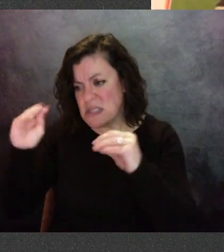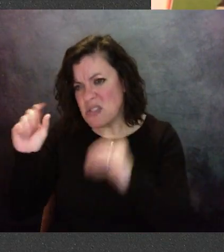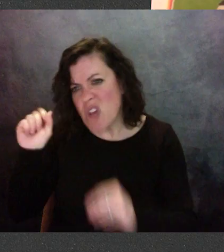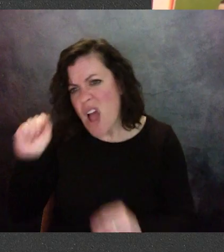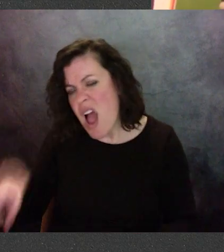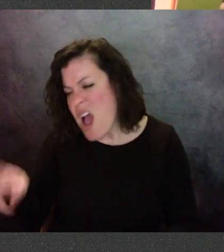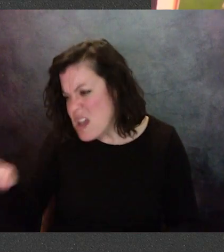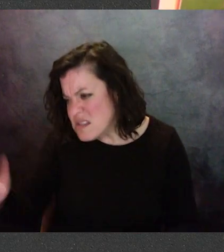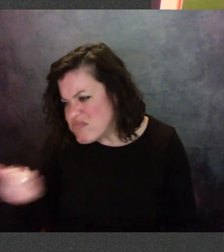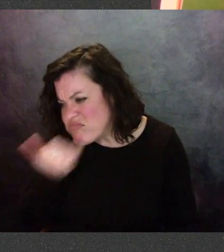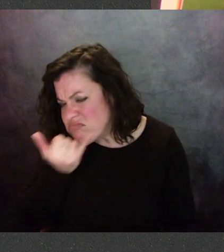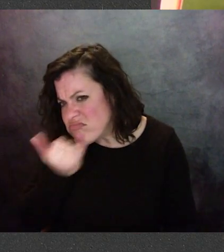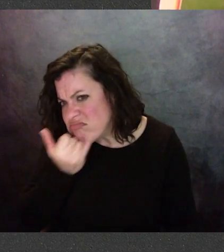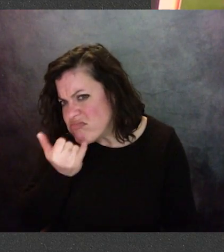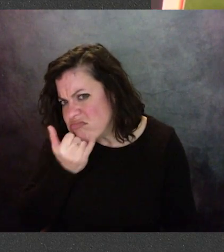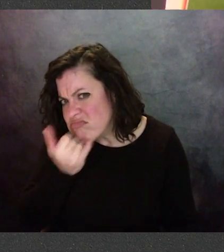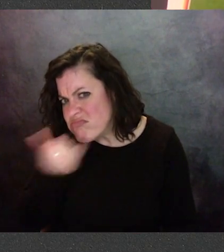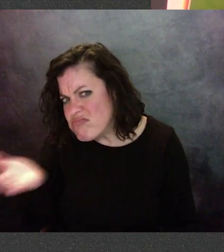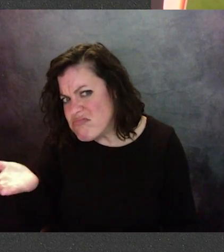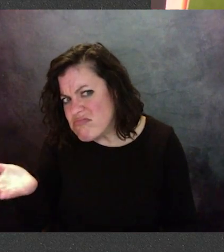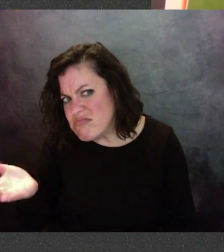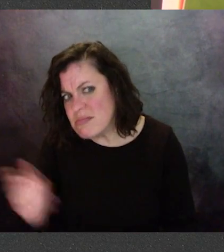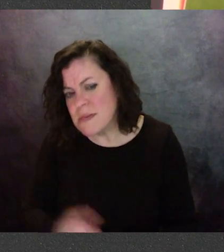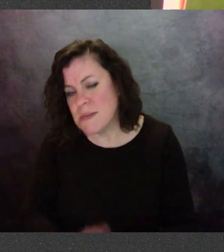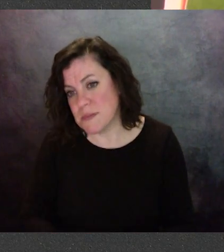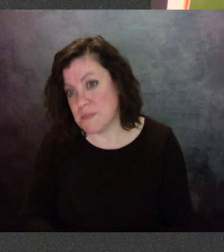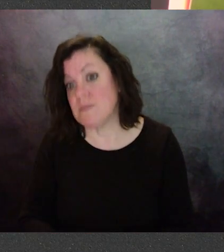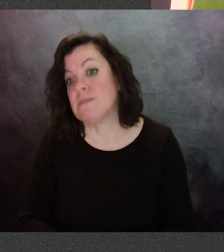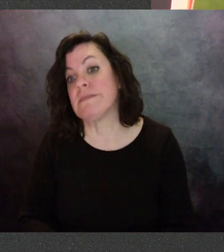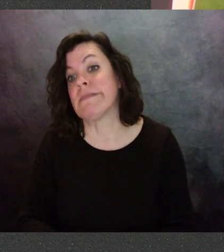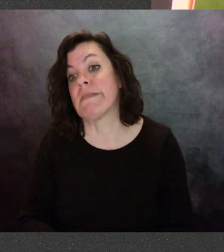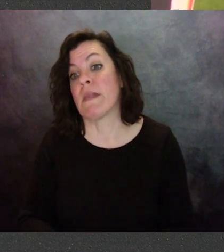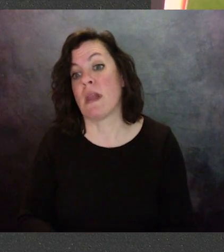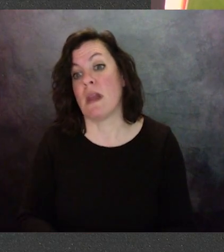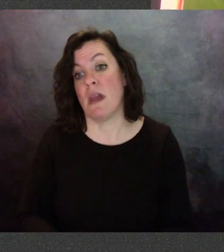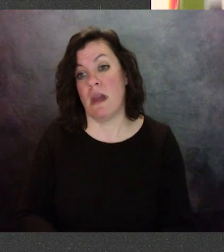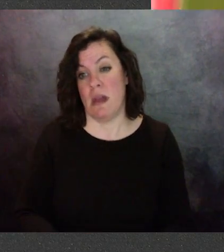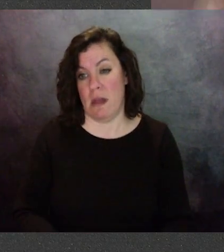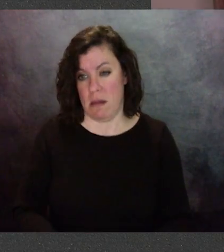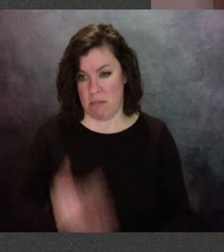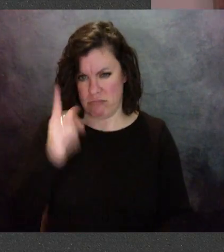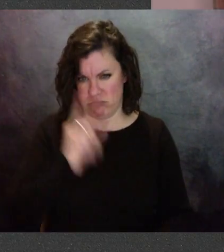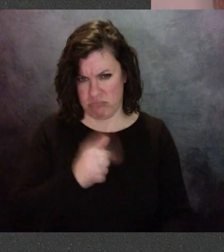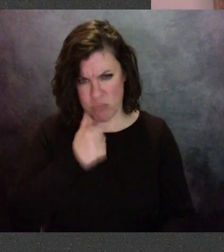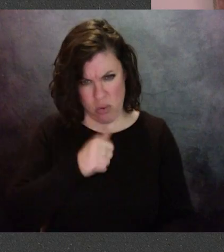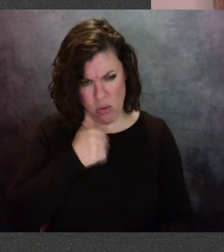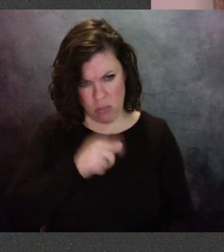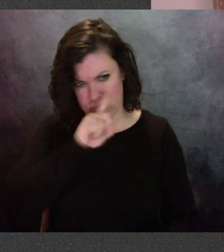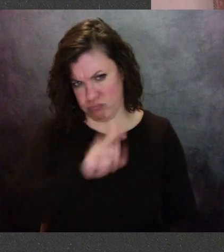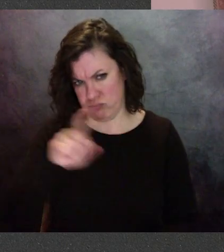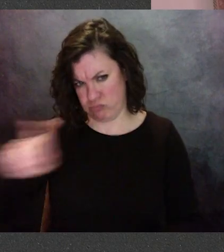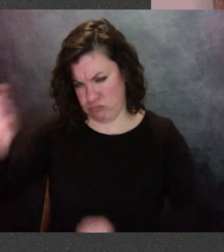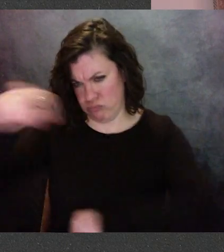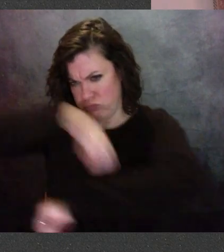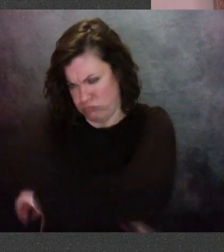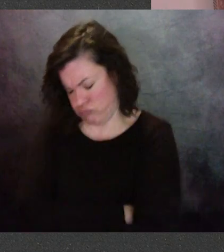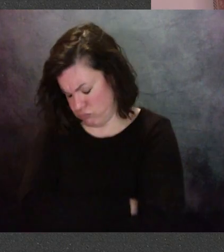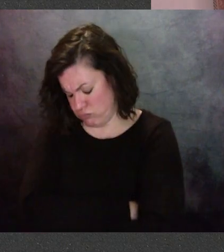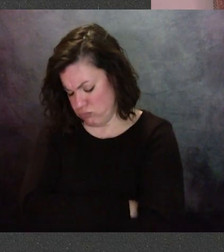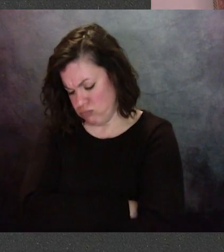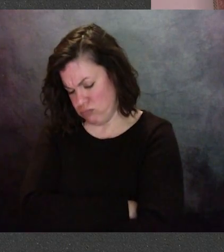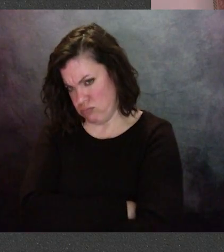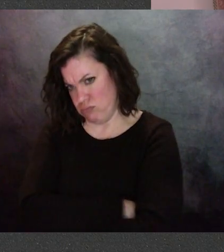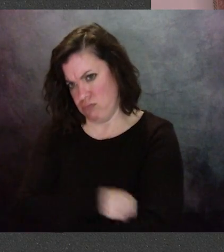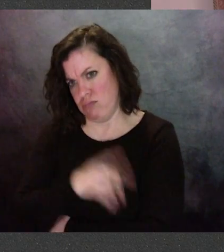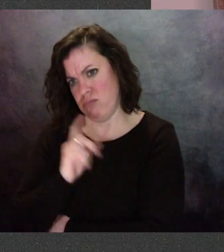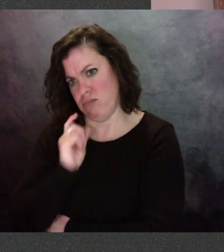"What's wrong?" Now, she could have walked away and said nothing and stayed jealous, right? But that wouldn't